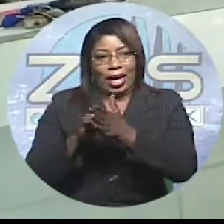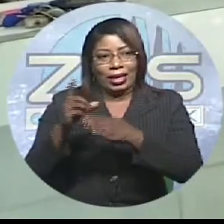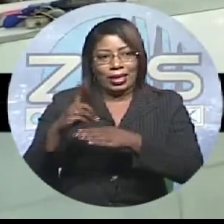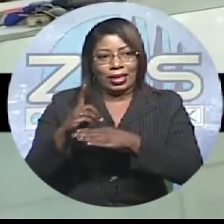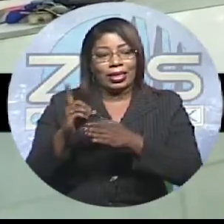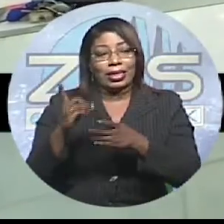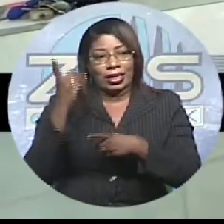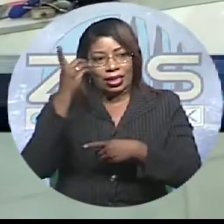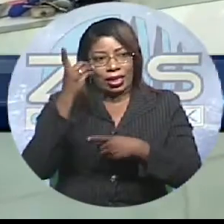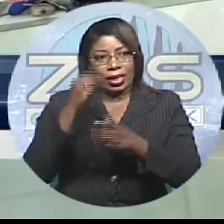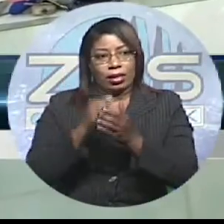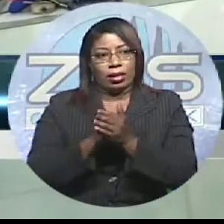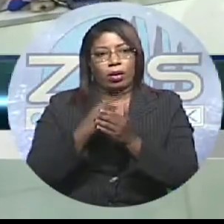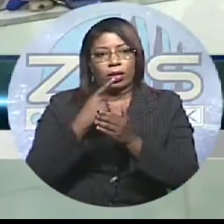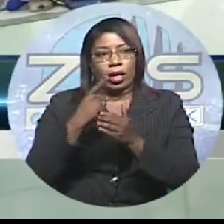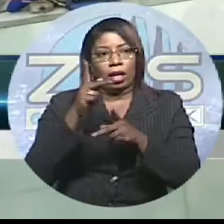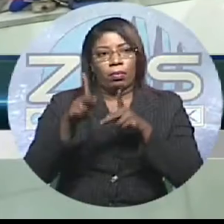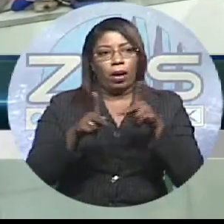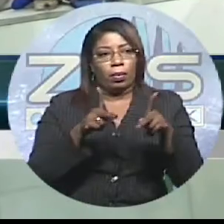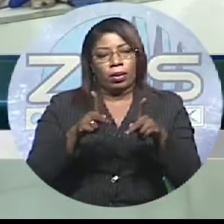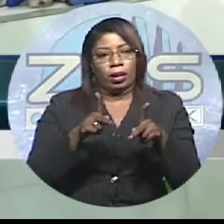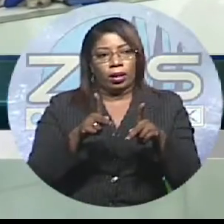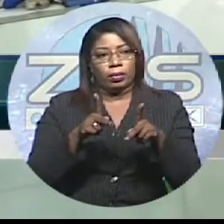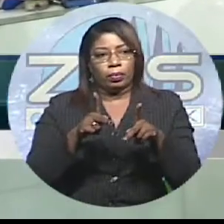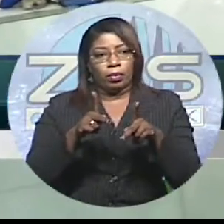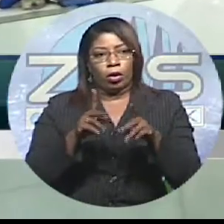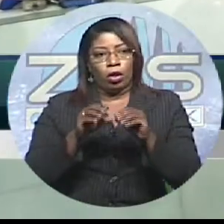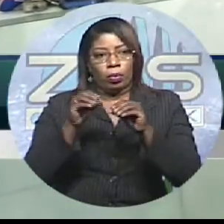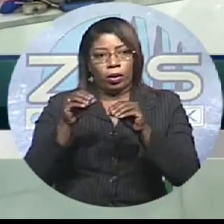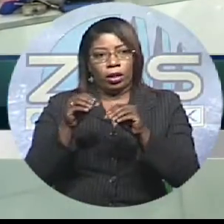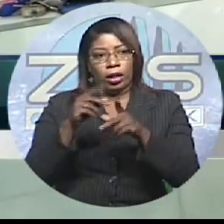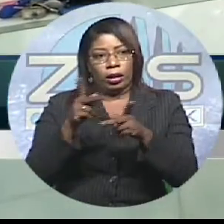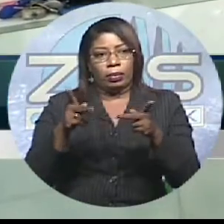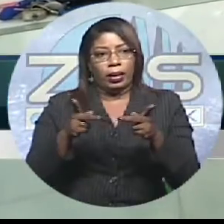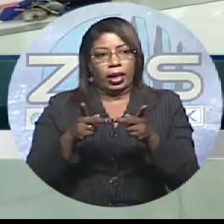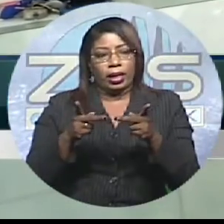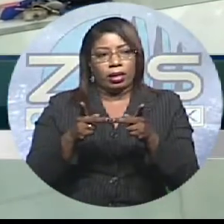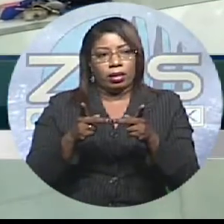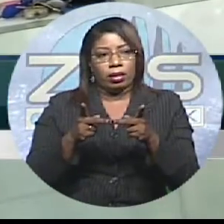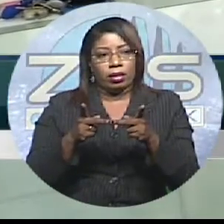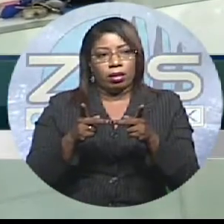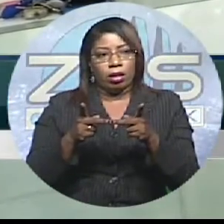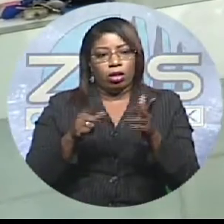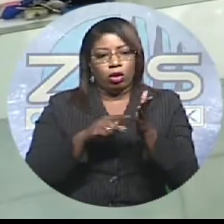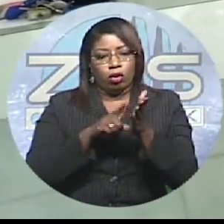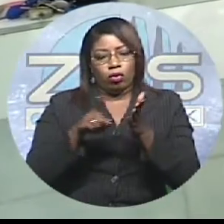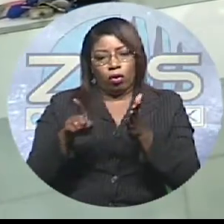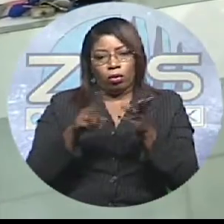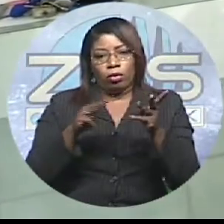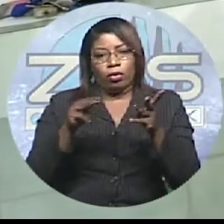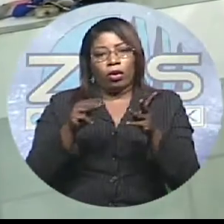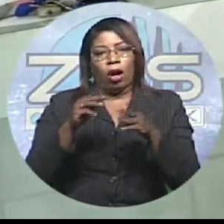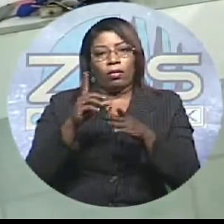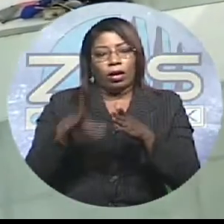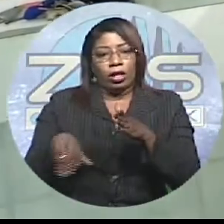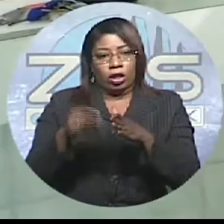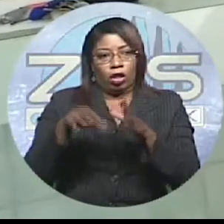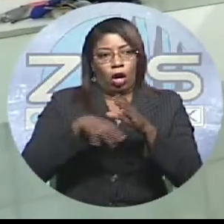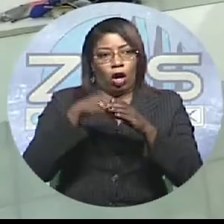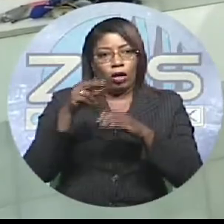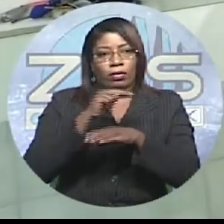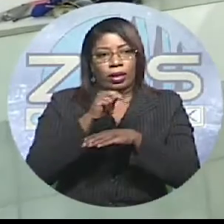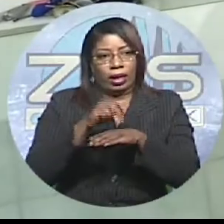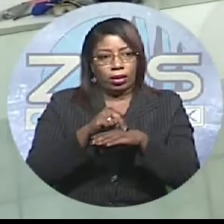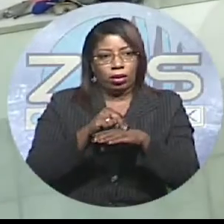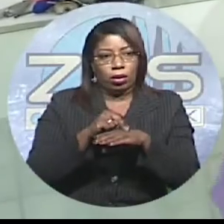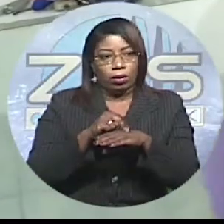New Providence. We have taken steps to put an act together to avoid the movement of dogs out of New Providence without an